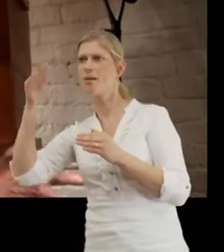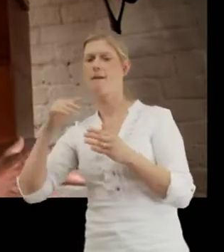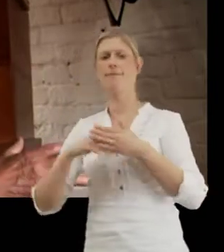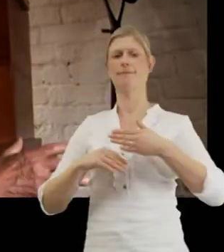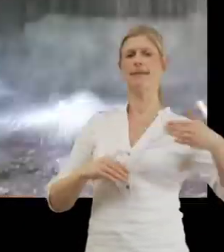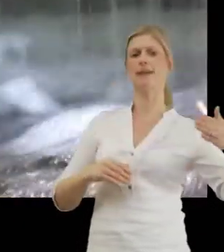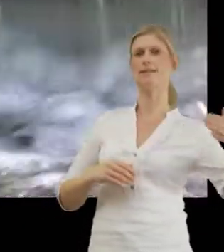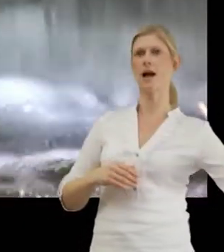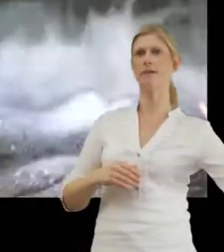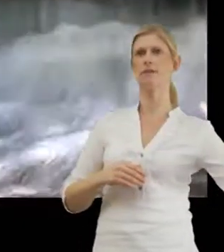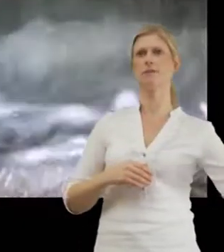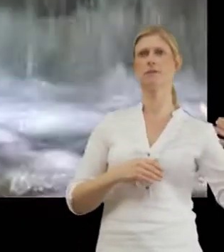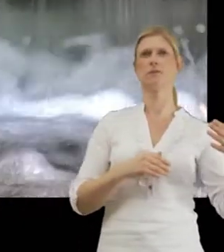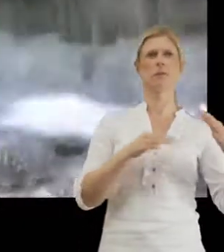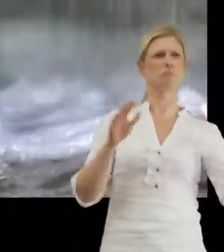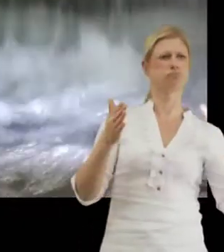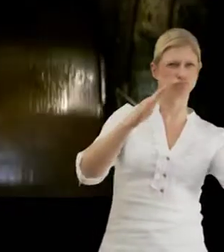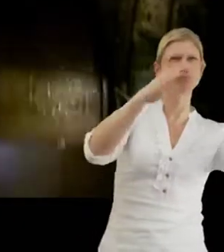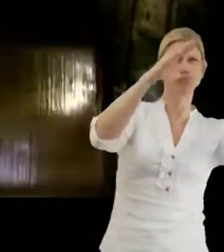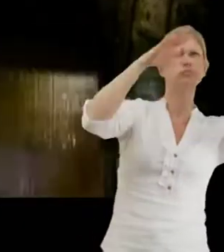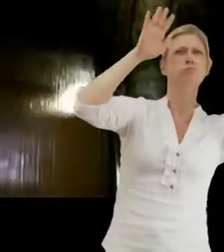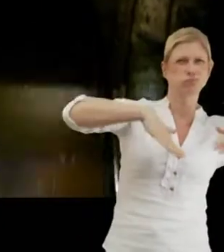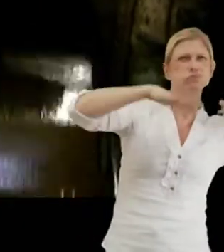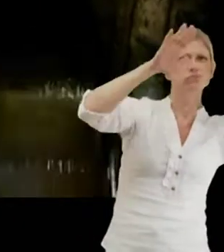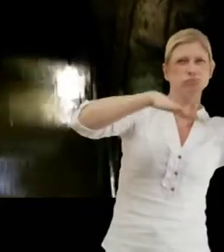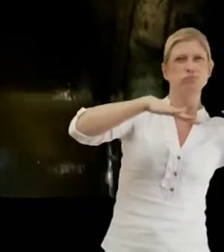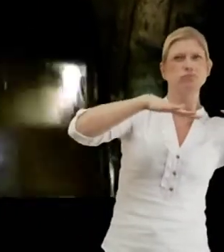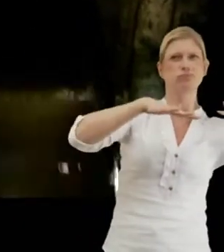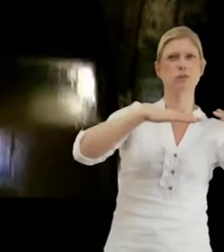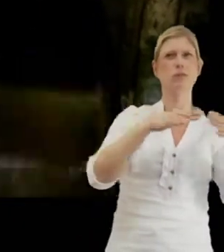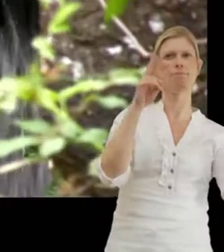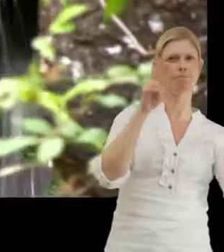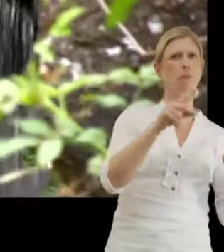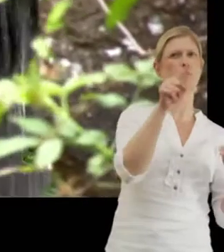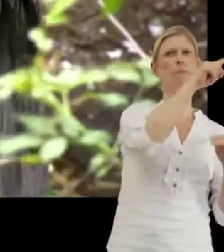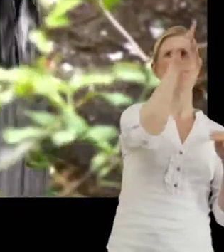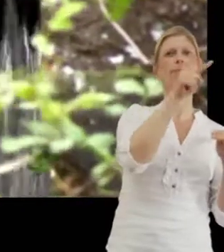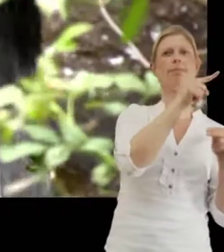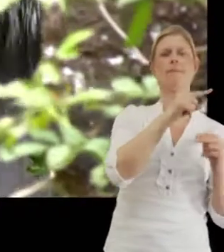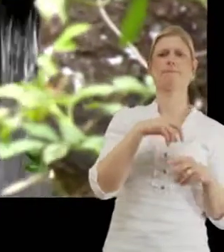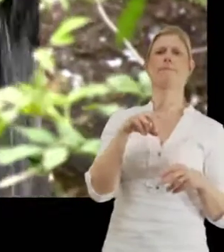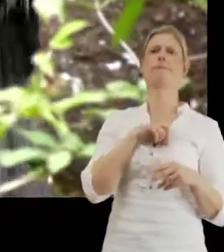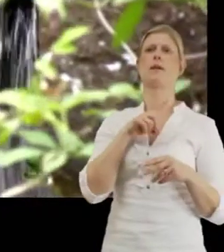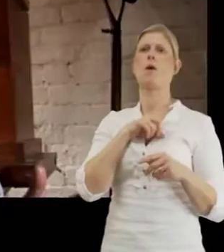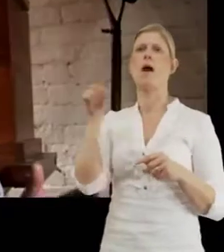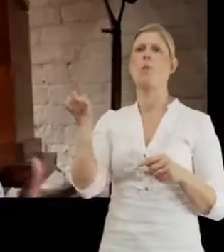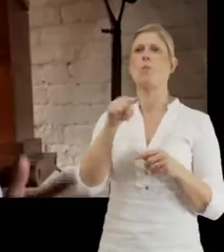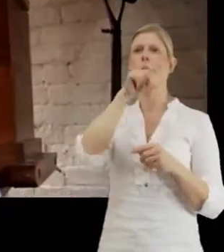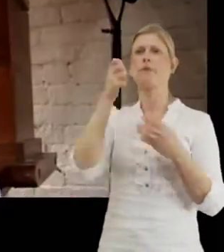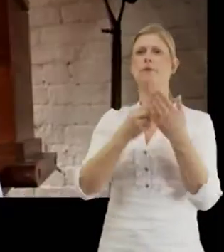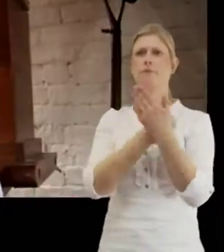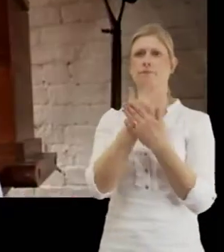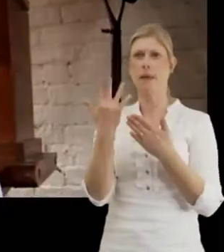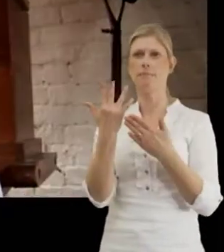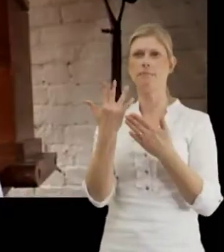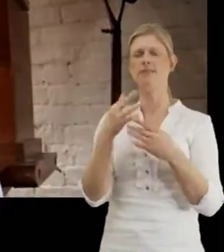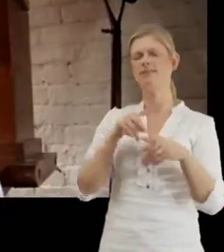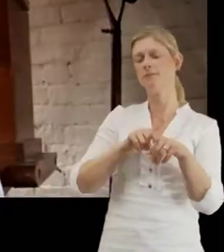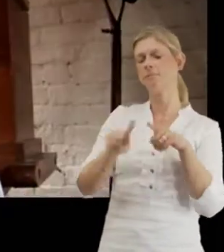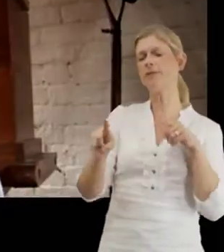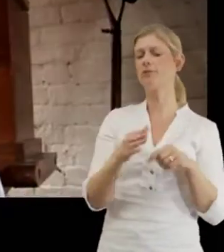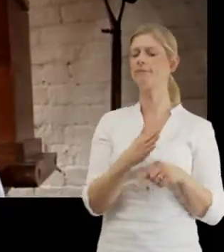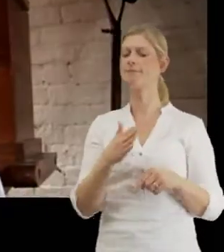west side of the country, big mountains, lots of water, not so many windmills over there. So that's why windmills developed, and